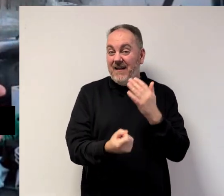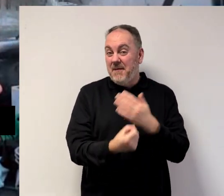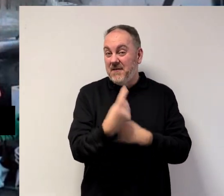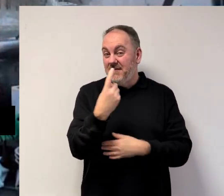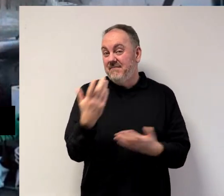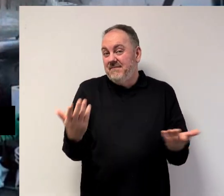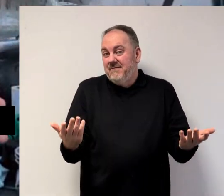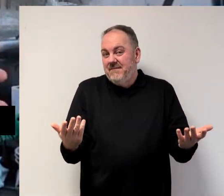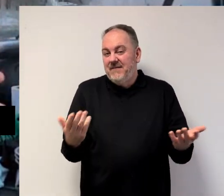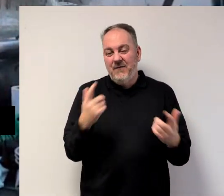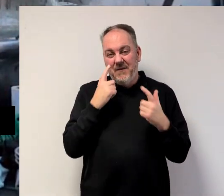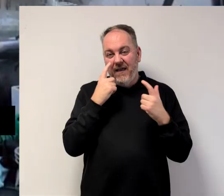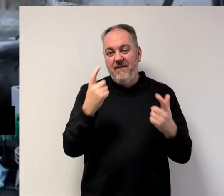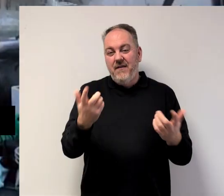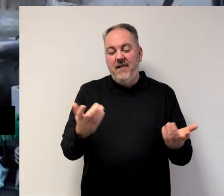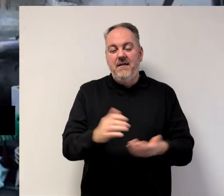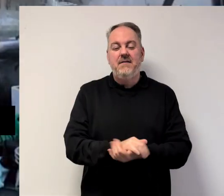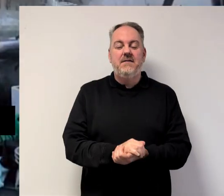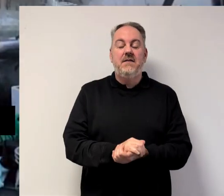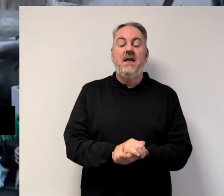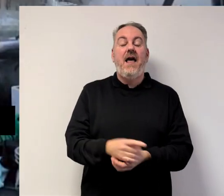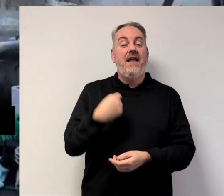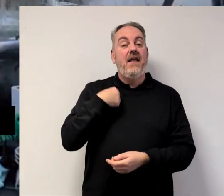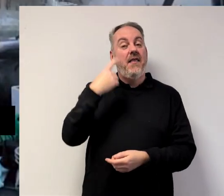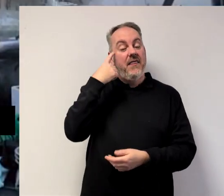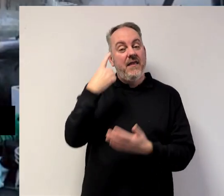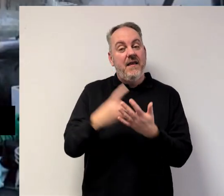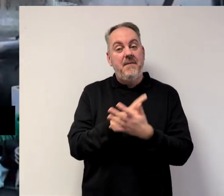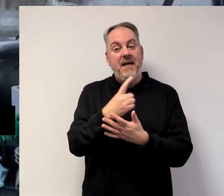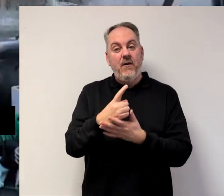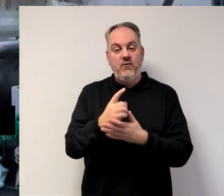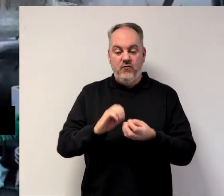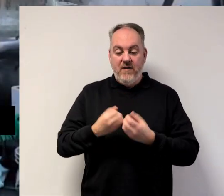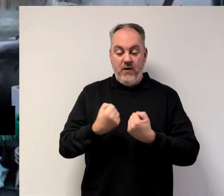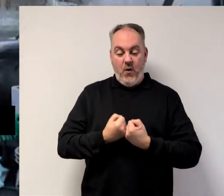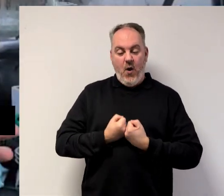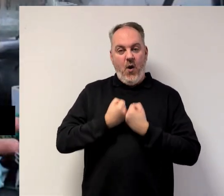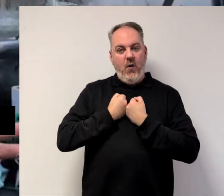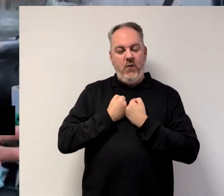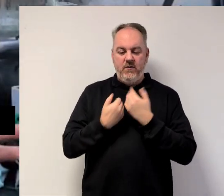wee environment of its own. So